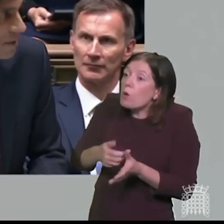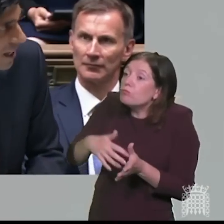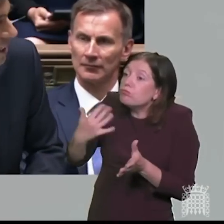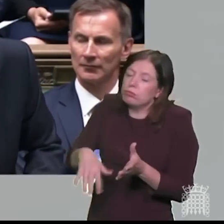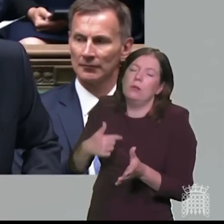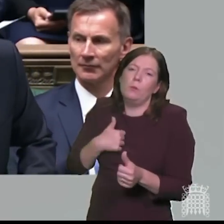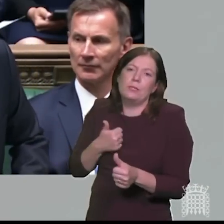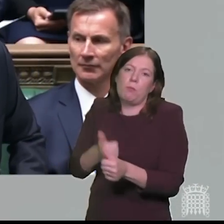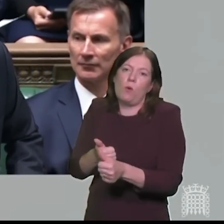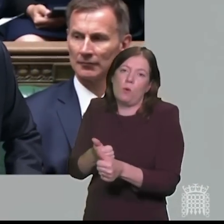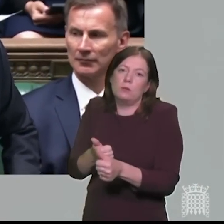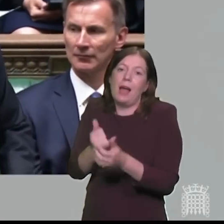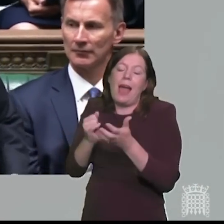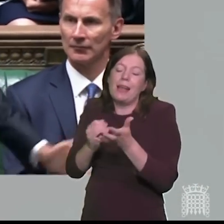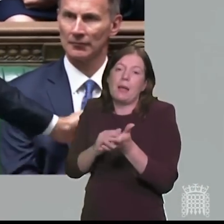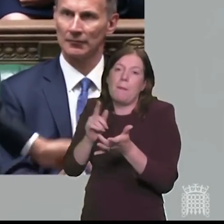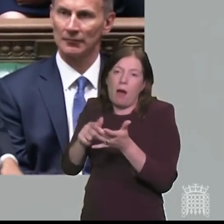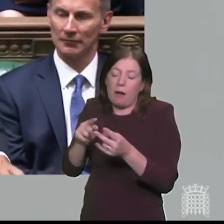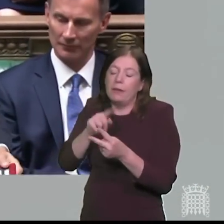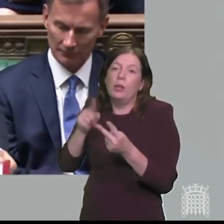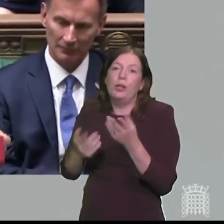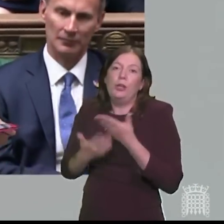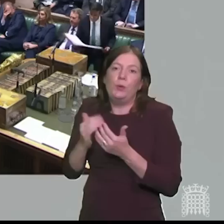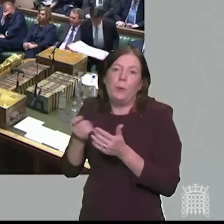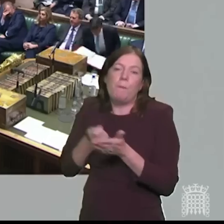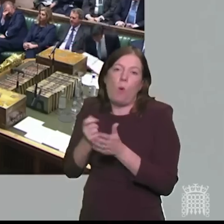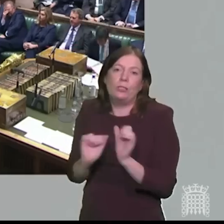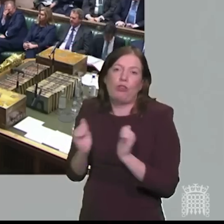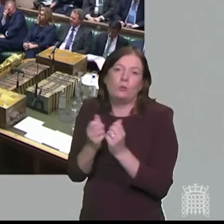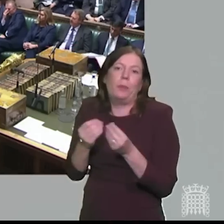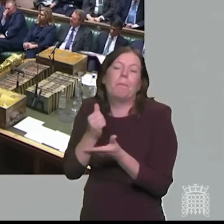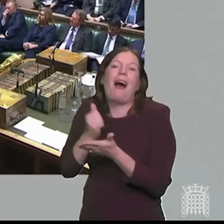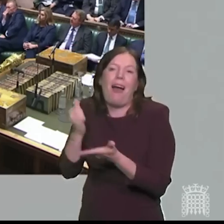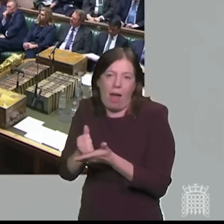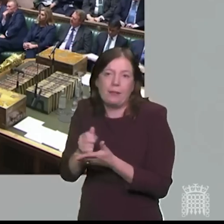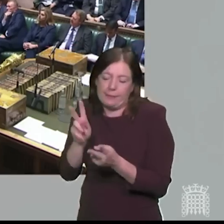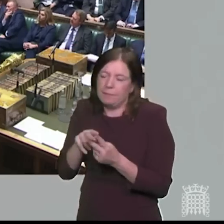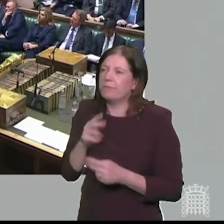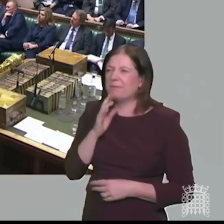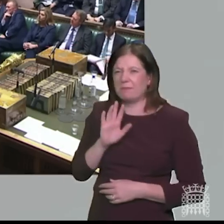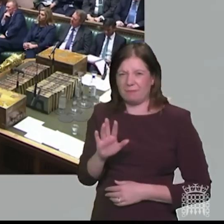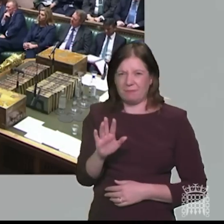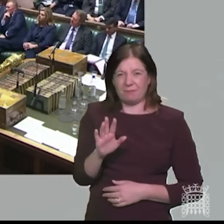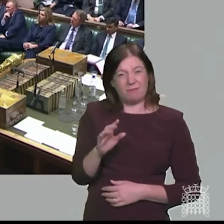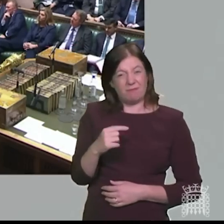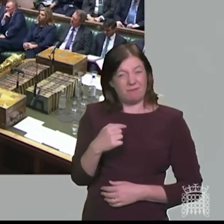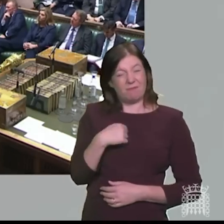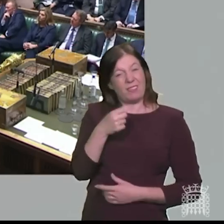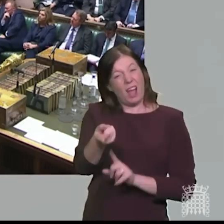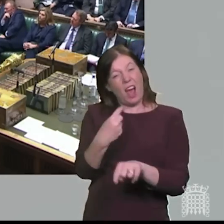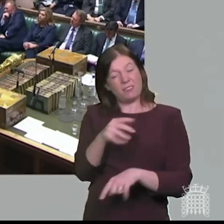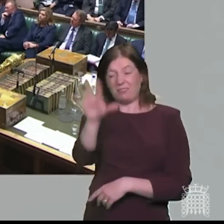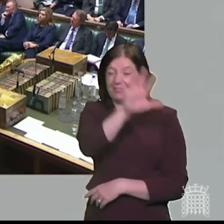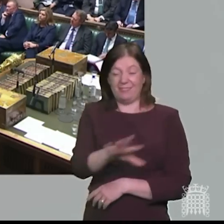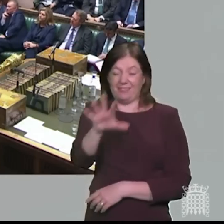Kingdom, particularly through the SMI scheme and the new mortgage charter. Stephen Flynn. Mr. Speaker, that answer confirms what we already know,